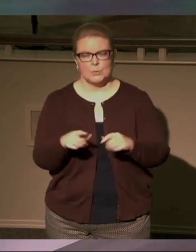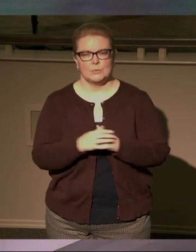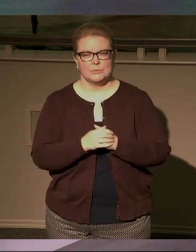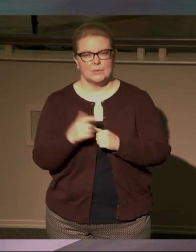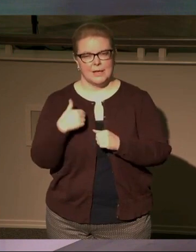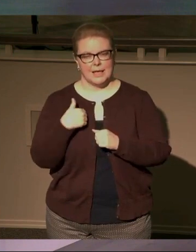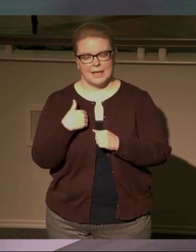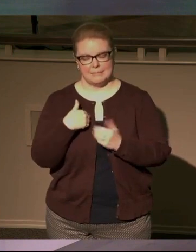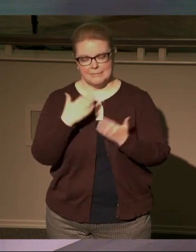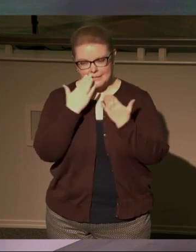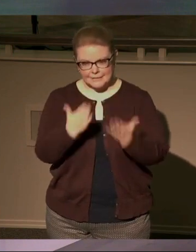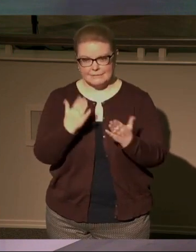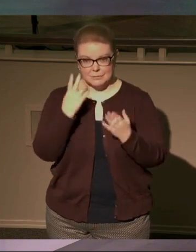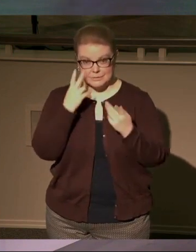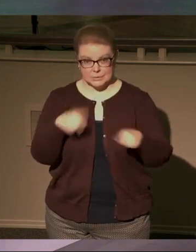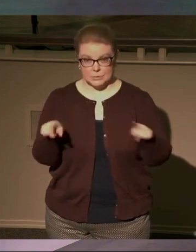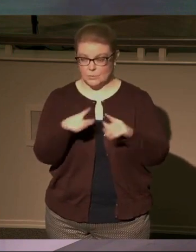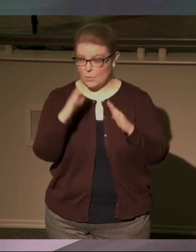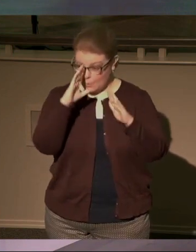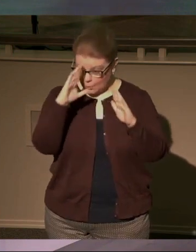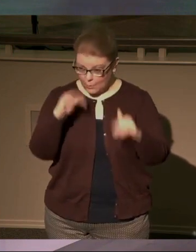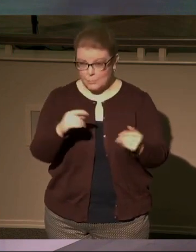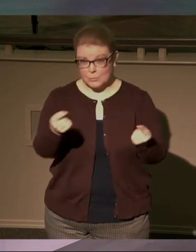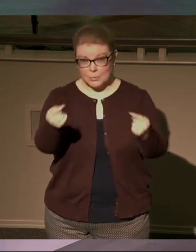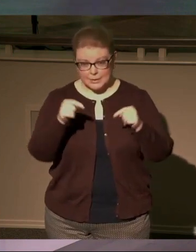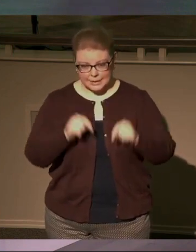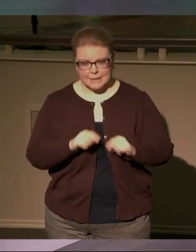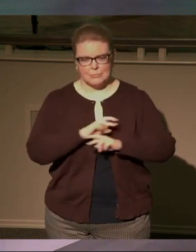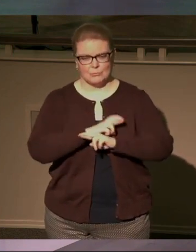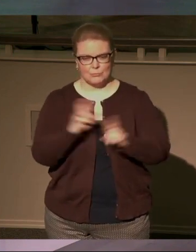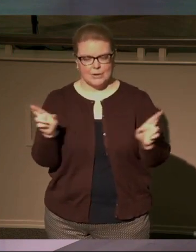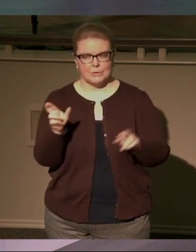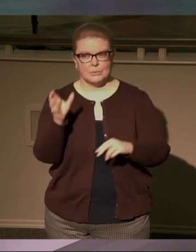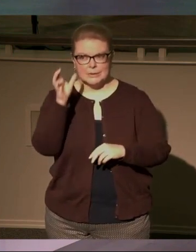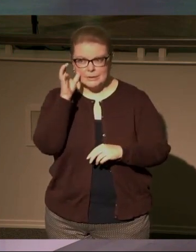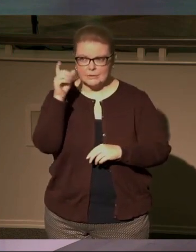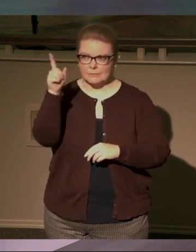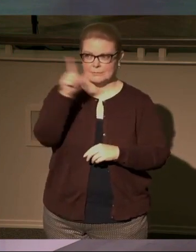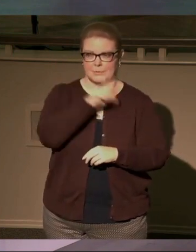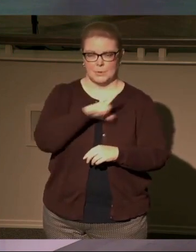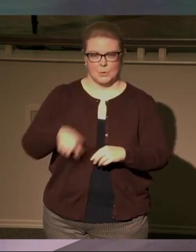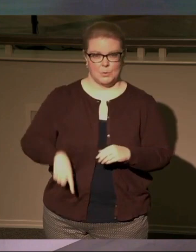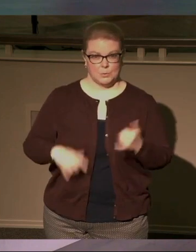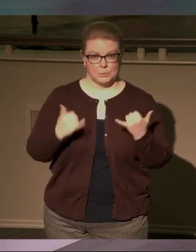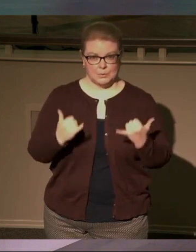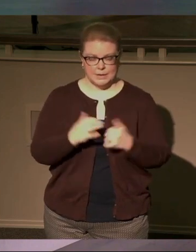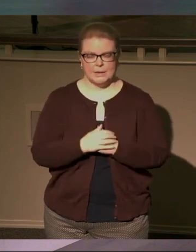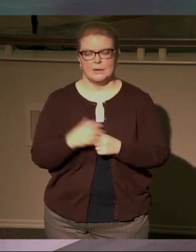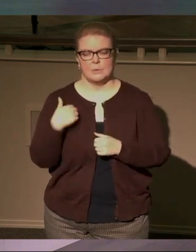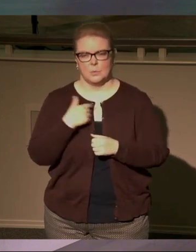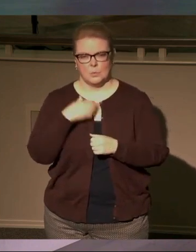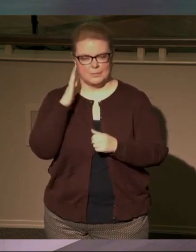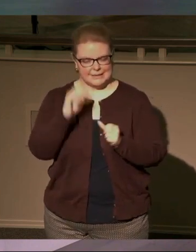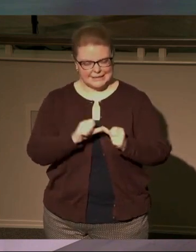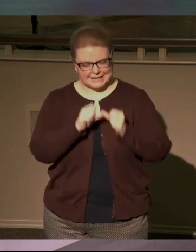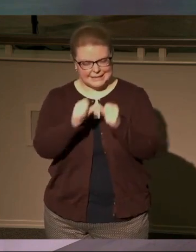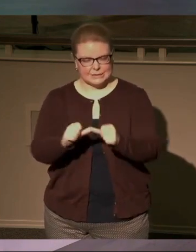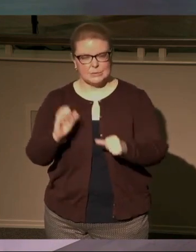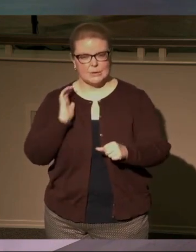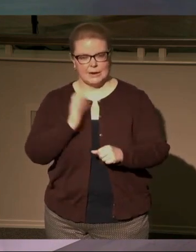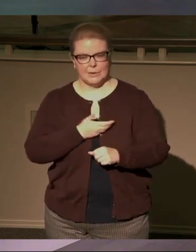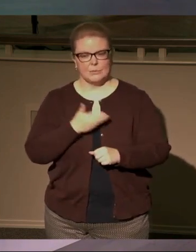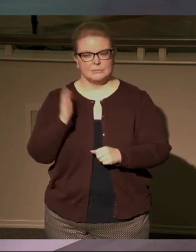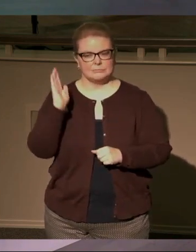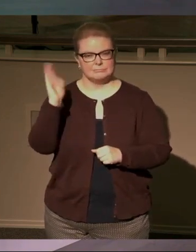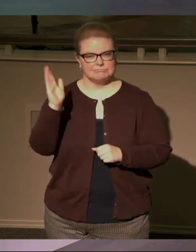I'm grateful to see you. I hope you came ready to hear from the Lord today. We continue in our heritage series